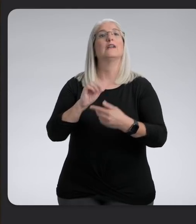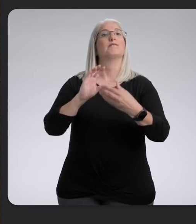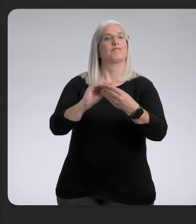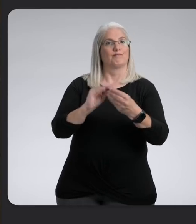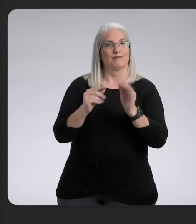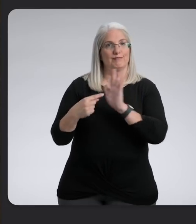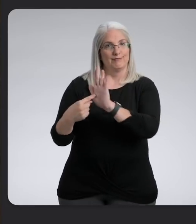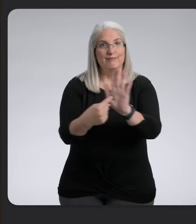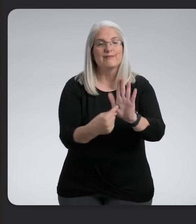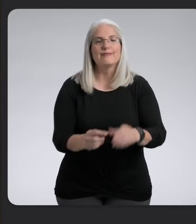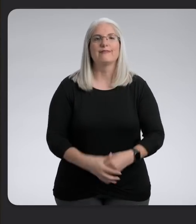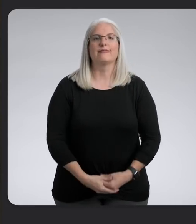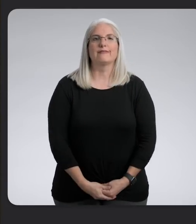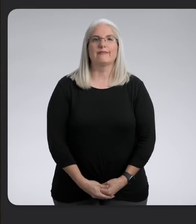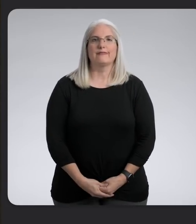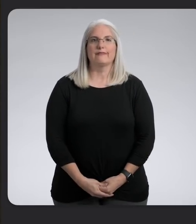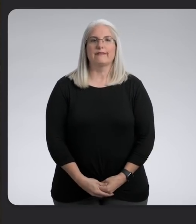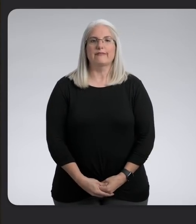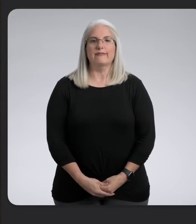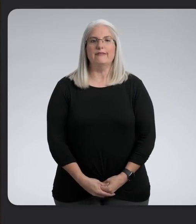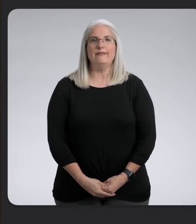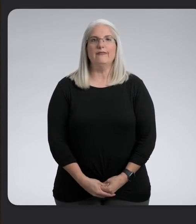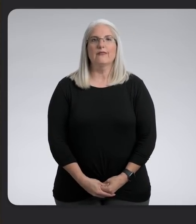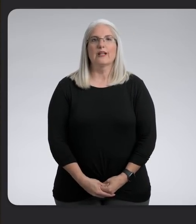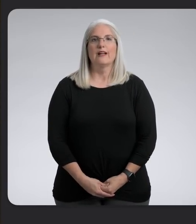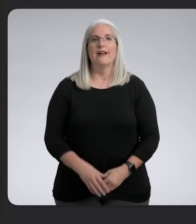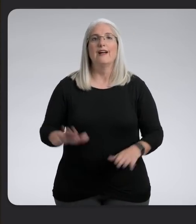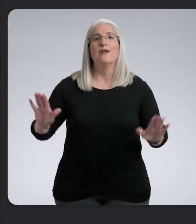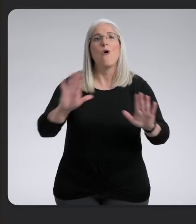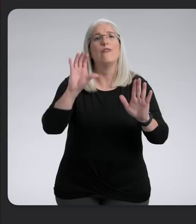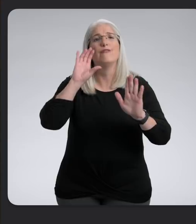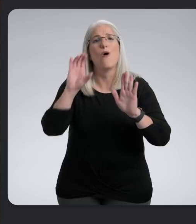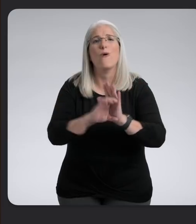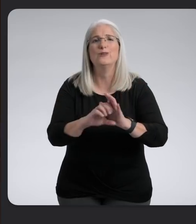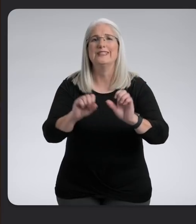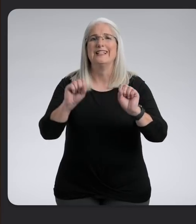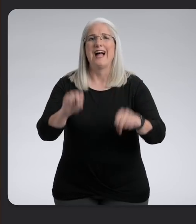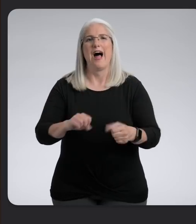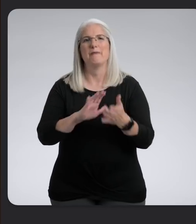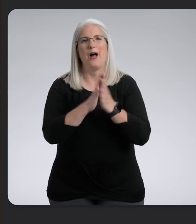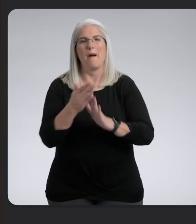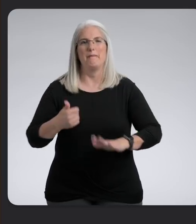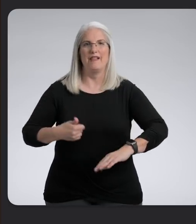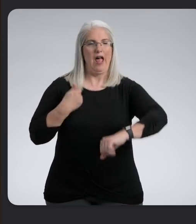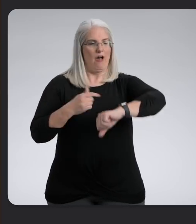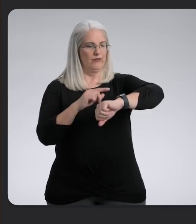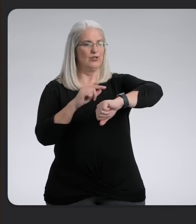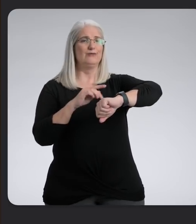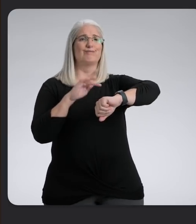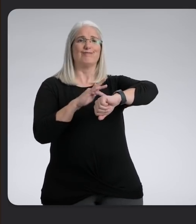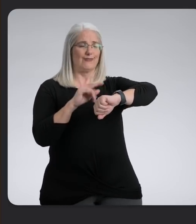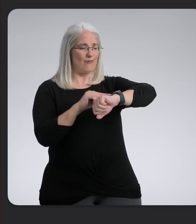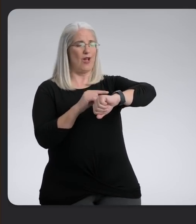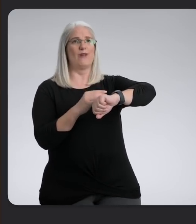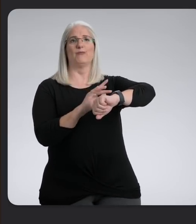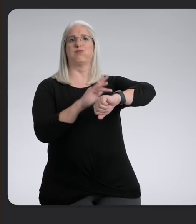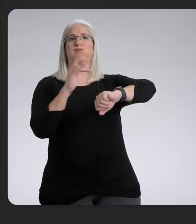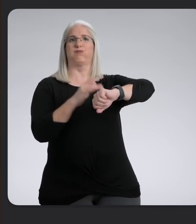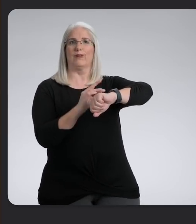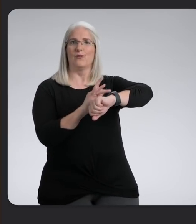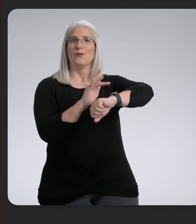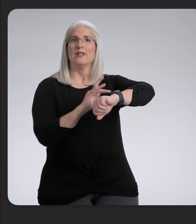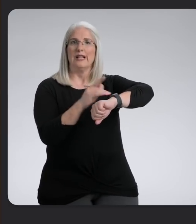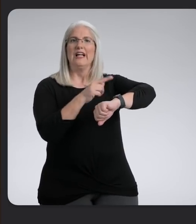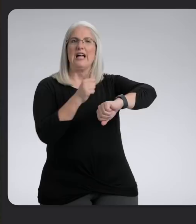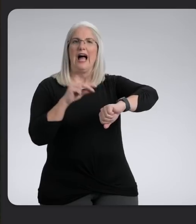Thanks, Kevin. Your photo comes to life when you raise your wrist. And as you scroll the digital crown, you get a view of the